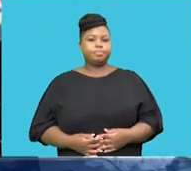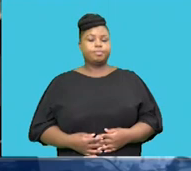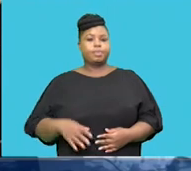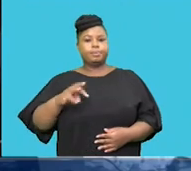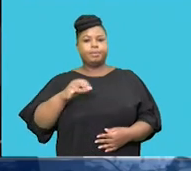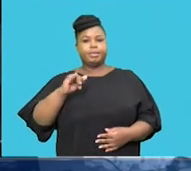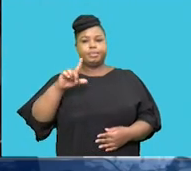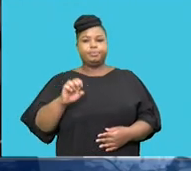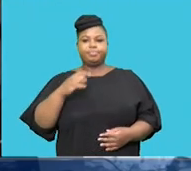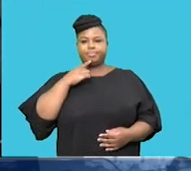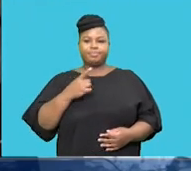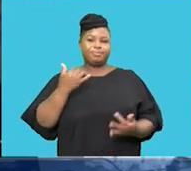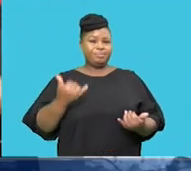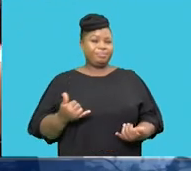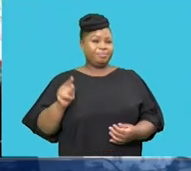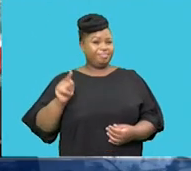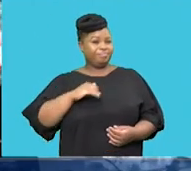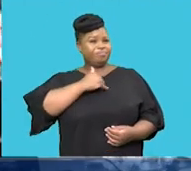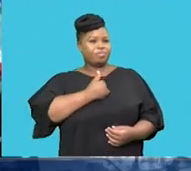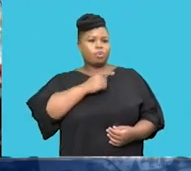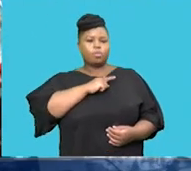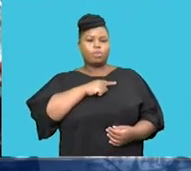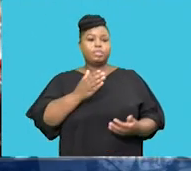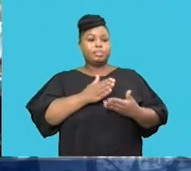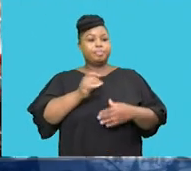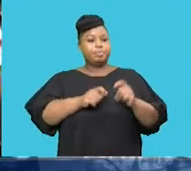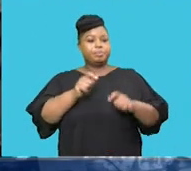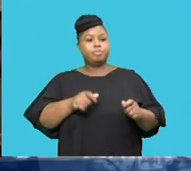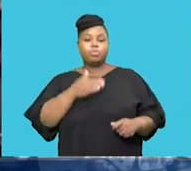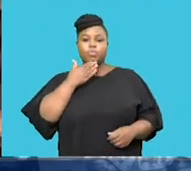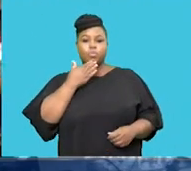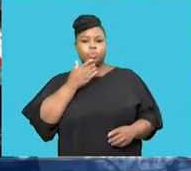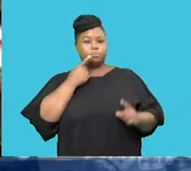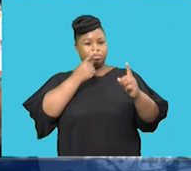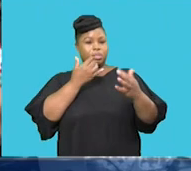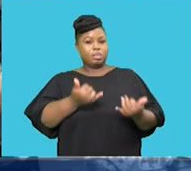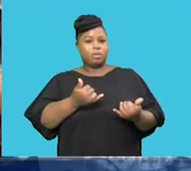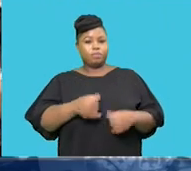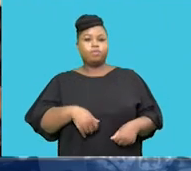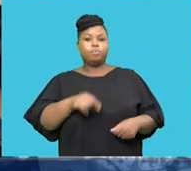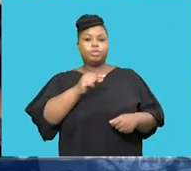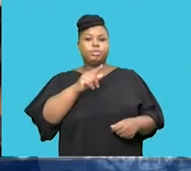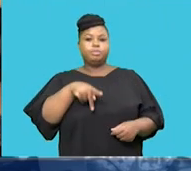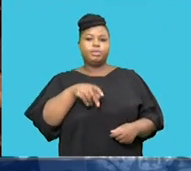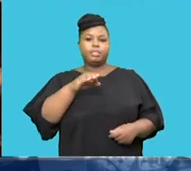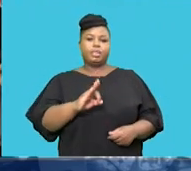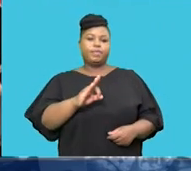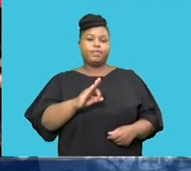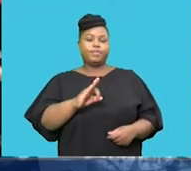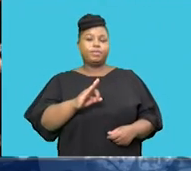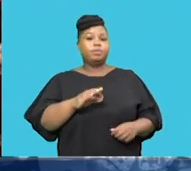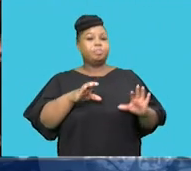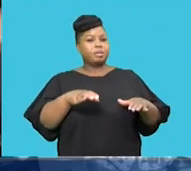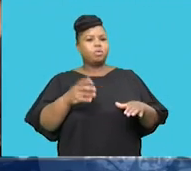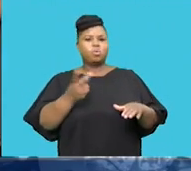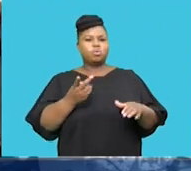boletse ha bohloko temeng ena e le gore boholo ba batho ba ikarabellang tumellanong ena ya kadimo ho tloa ka tlasa kantoro ya GPF